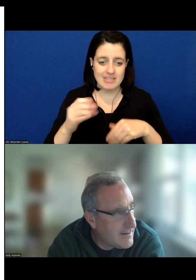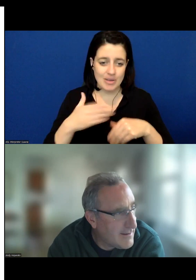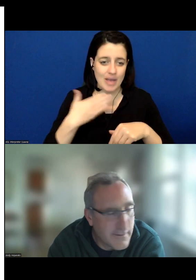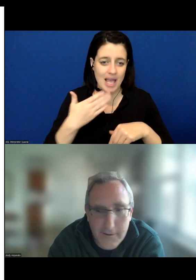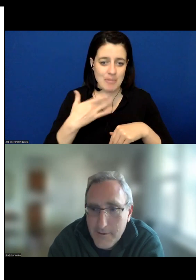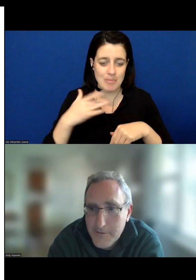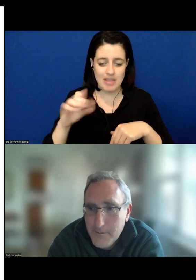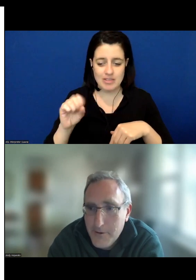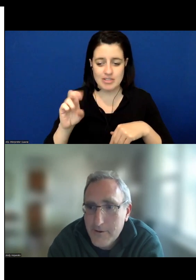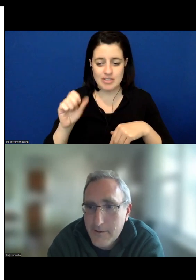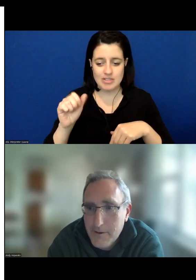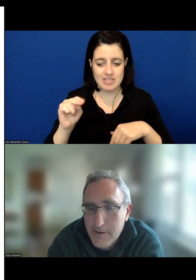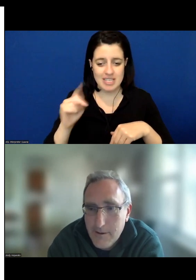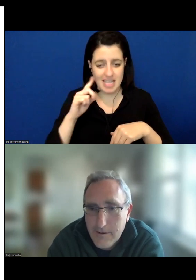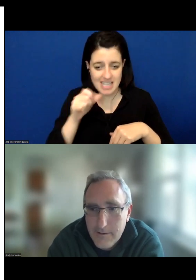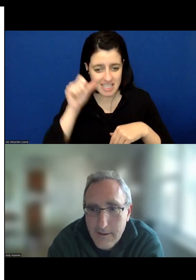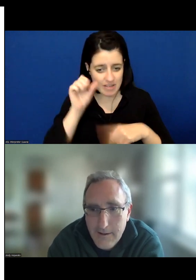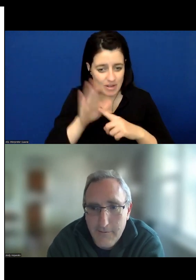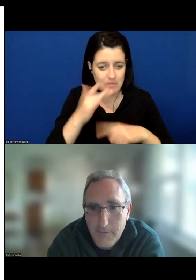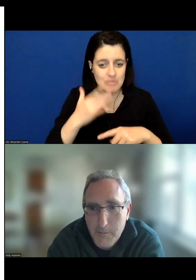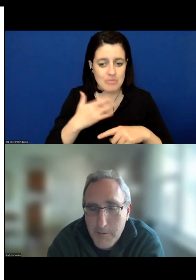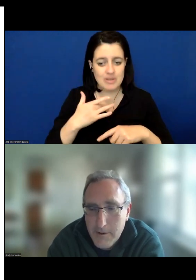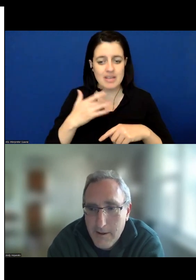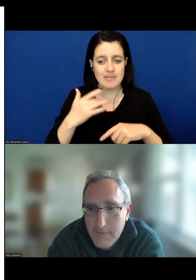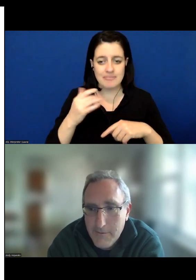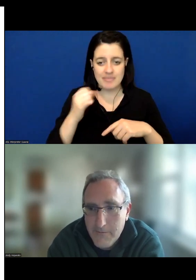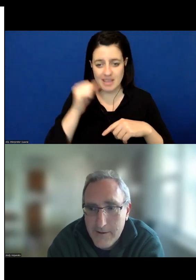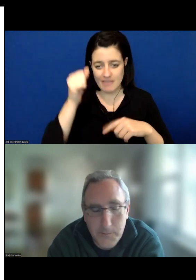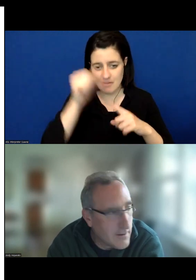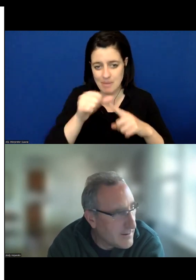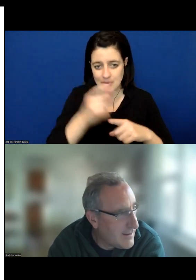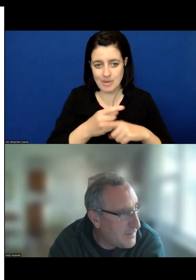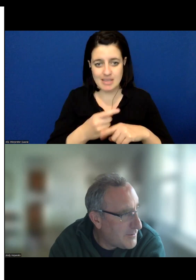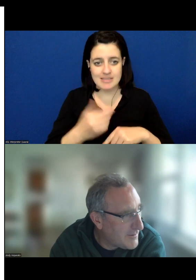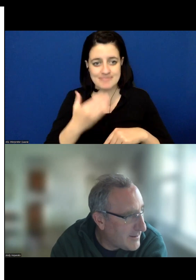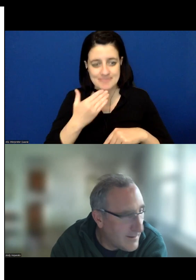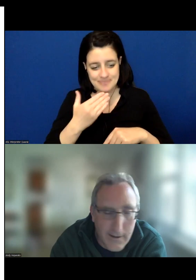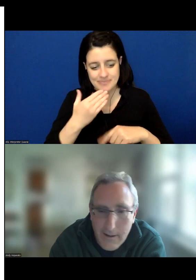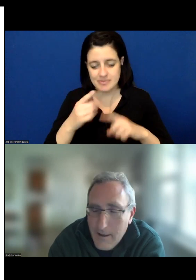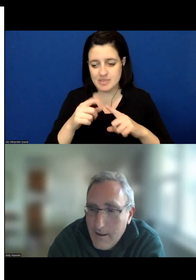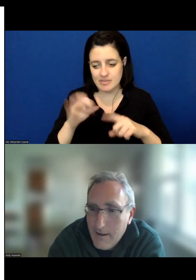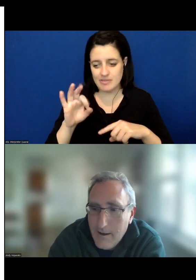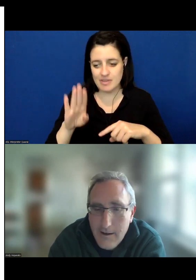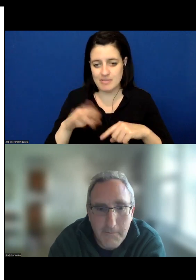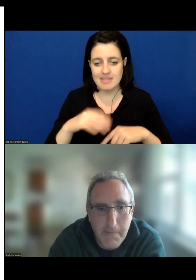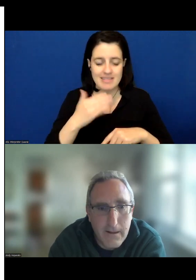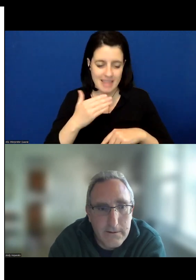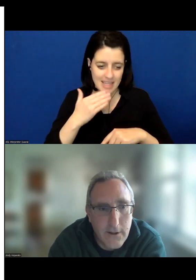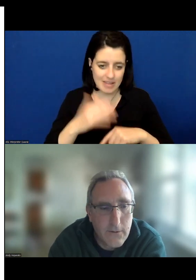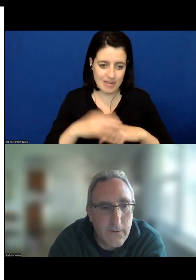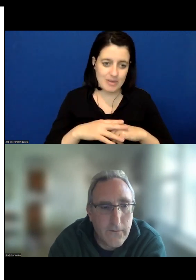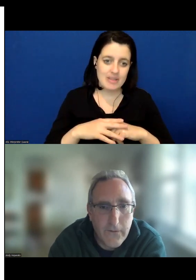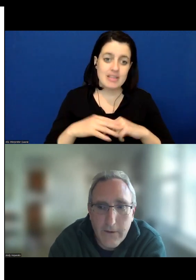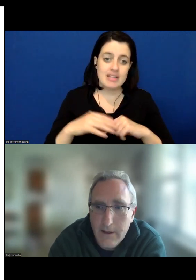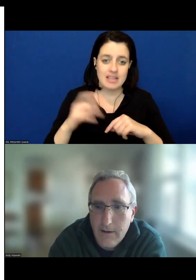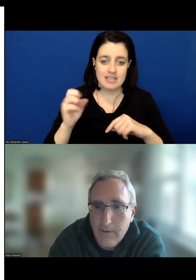Susan. I think yesterday was your birthday, but if I'm remembering that from Facebook, happy birthday. Thank you.